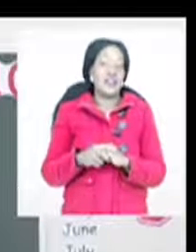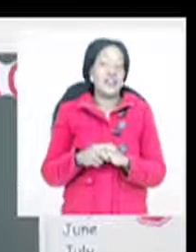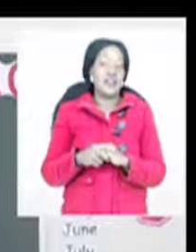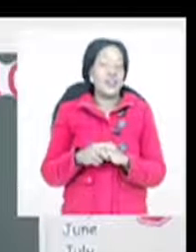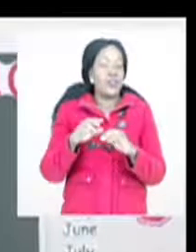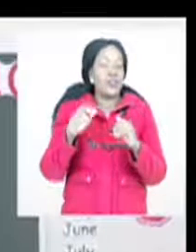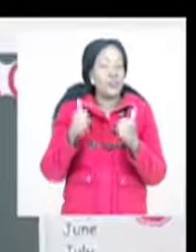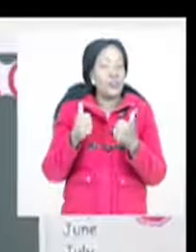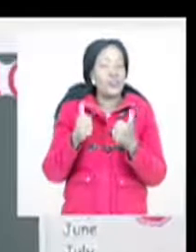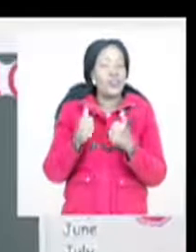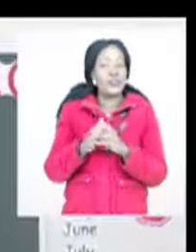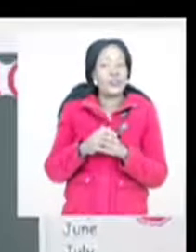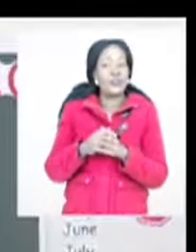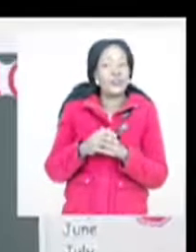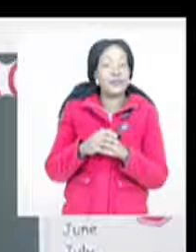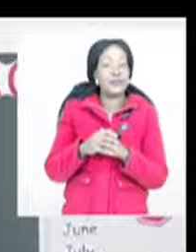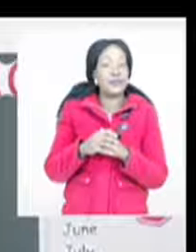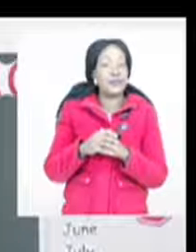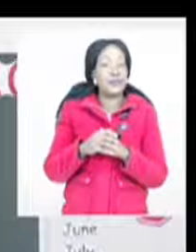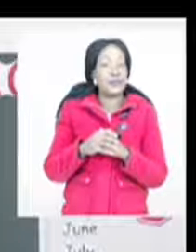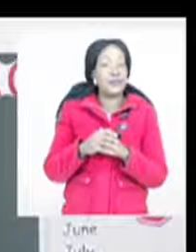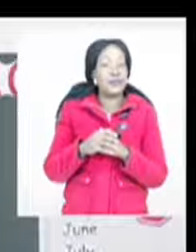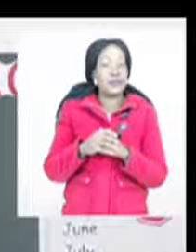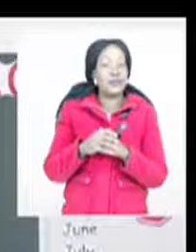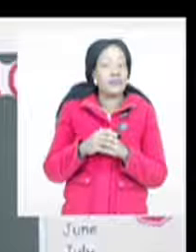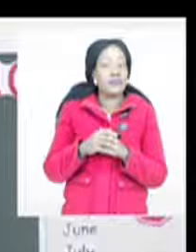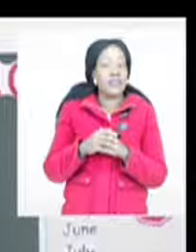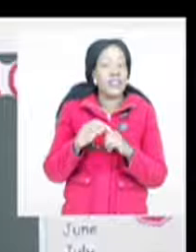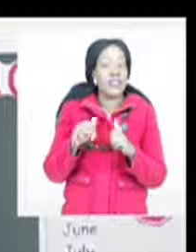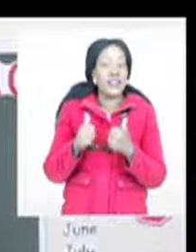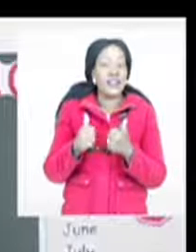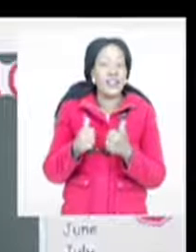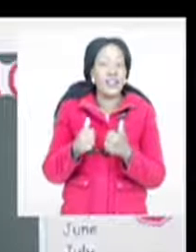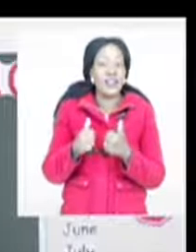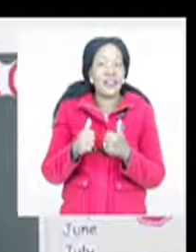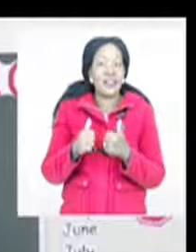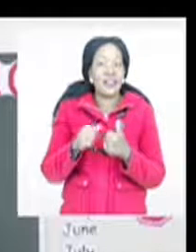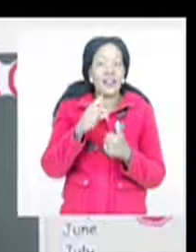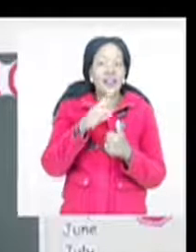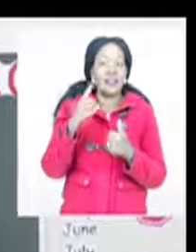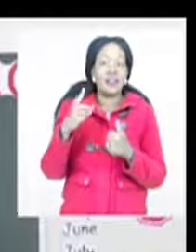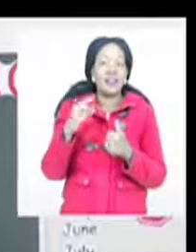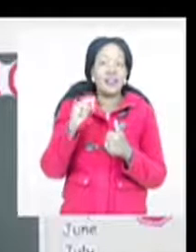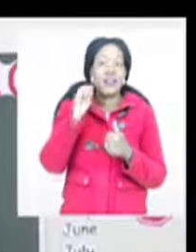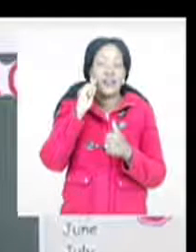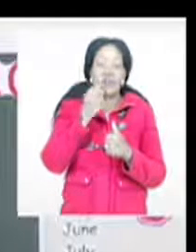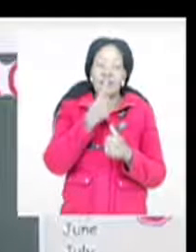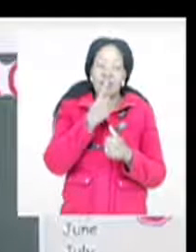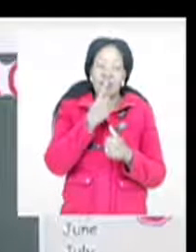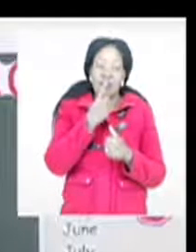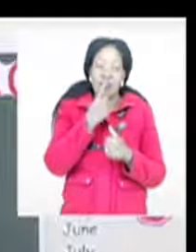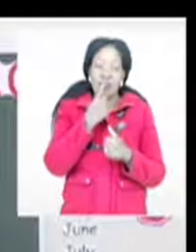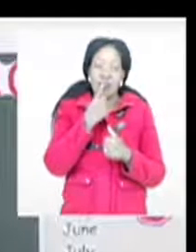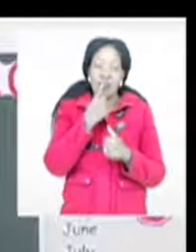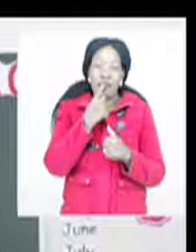Well done, boys and girls. Now let's do some more counting. Let's count the lollies. I have some lollipops. We're